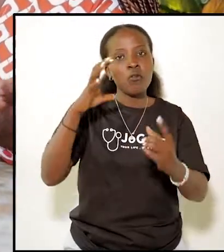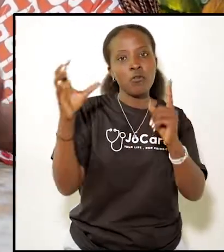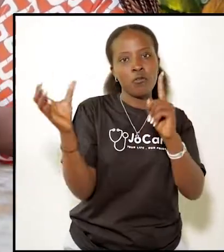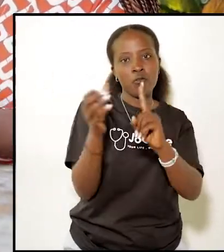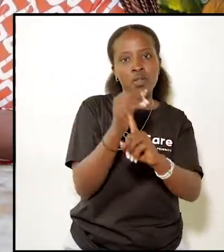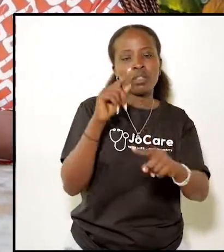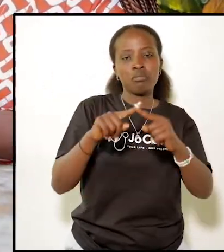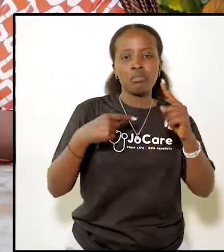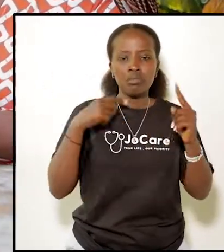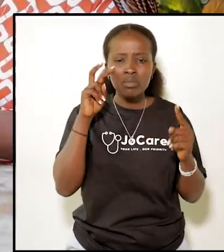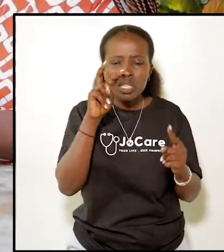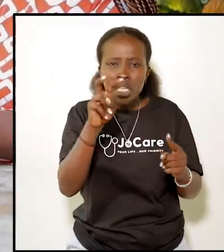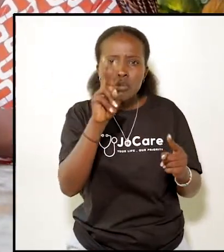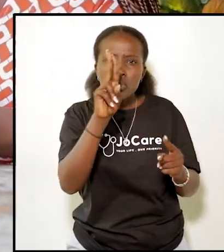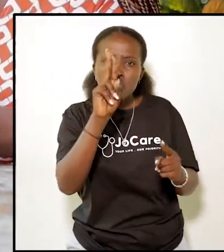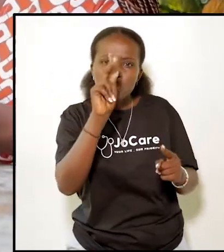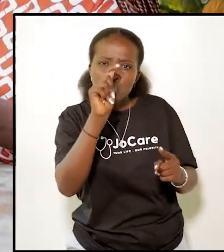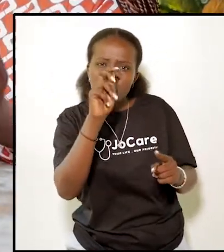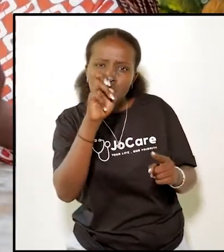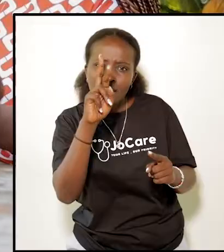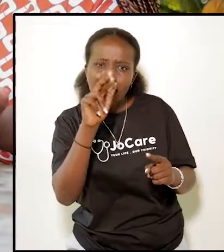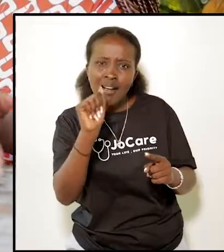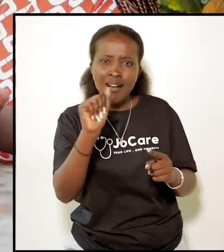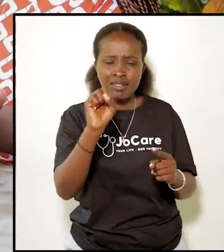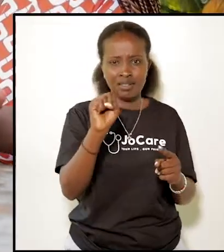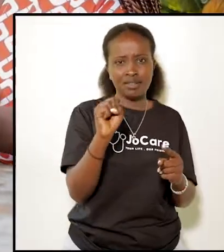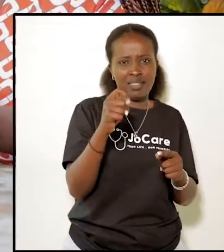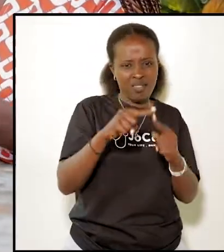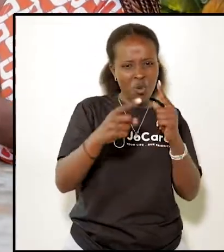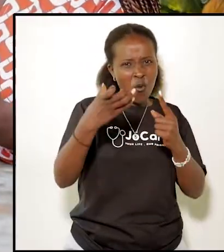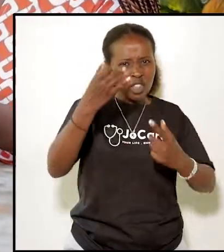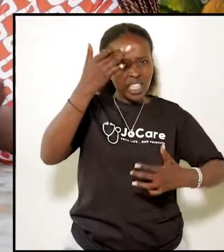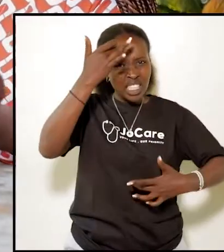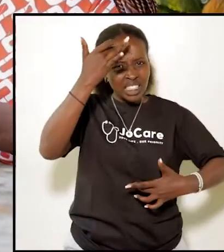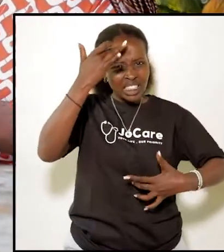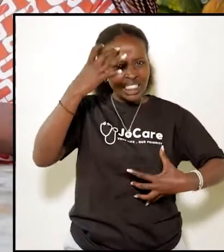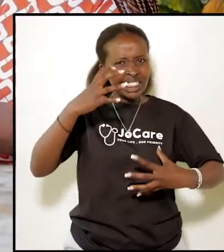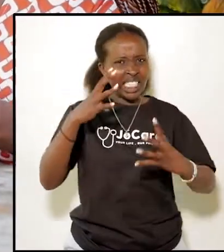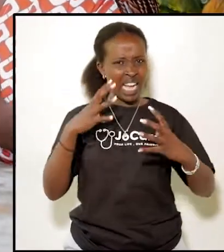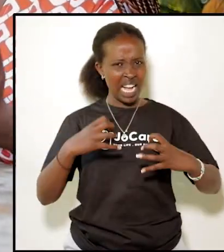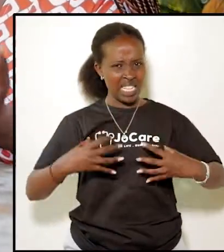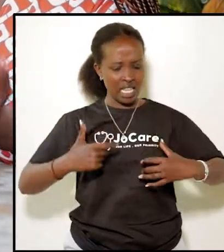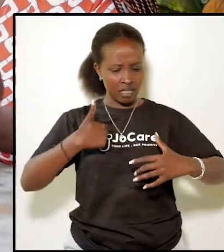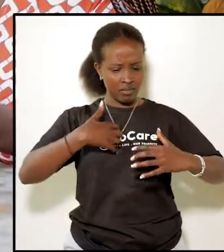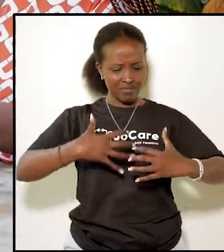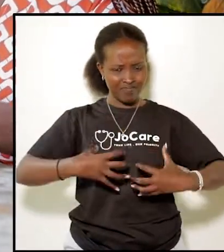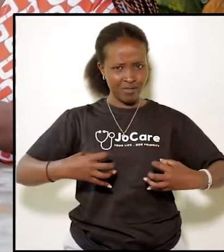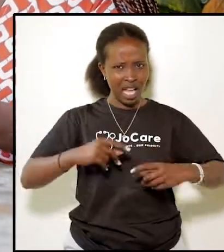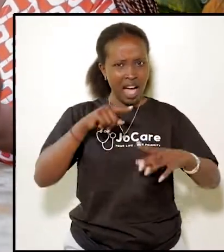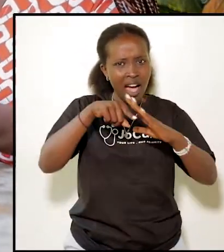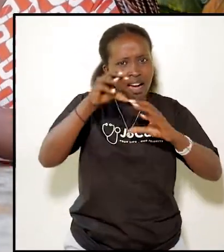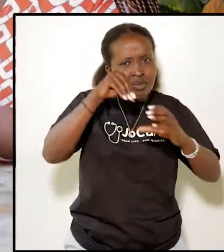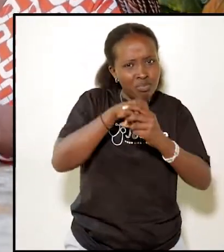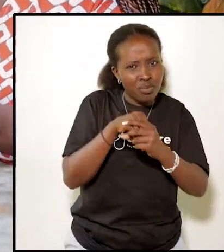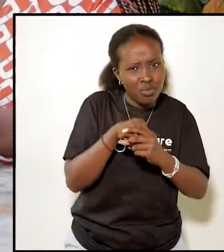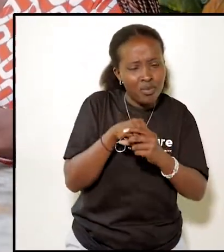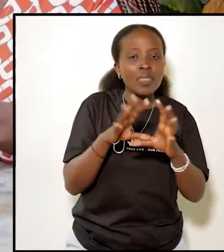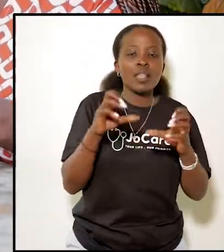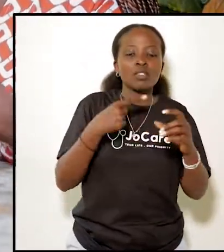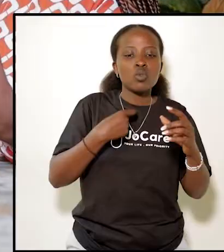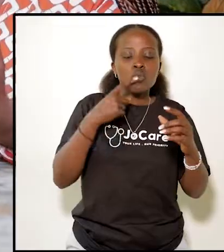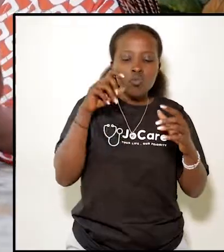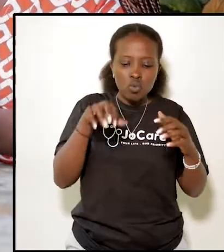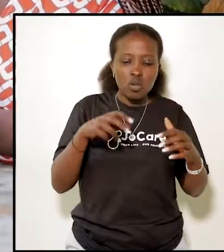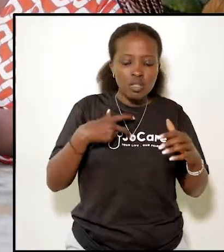want to take to look at the uterus. Do we have any cancer going on that may cause these irregularities? If